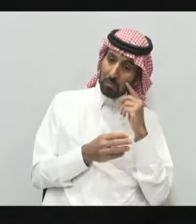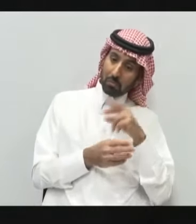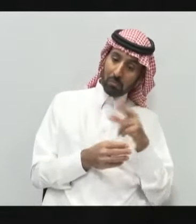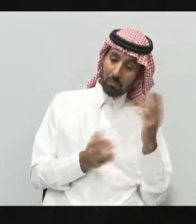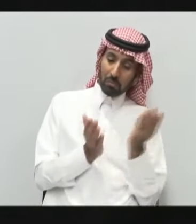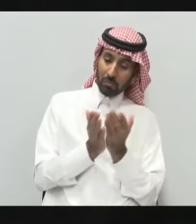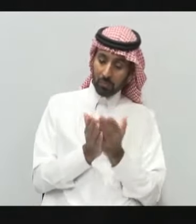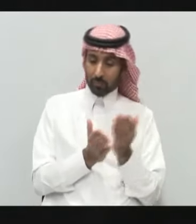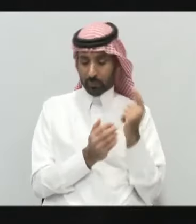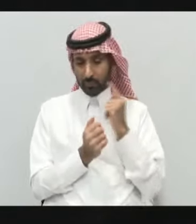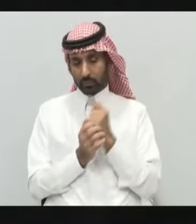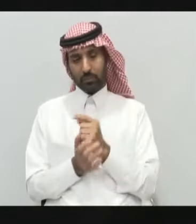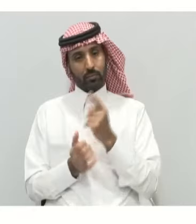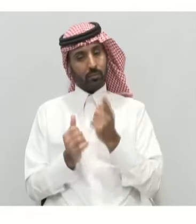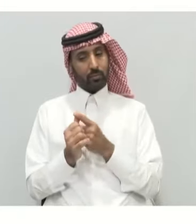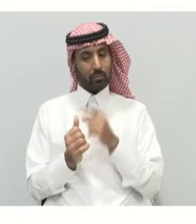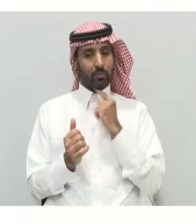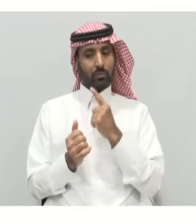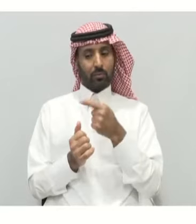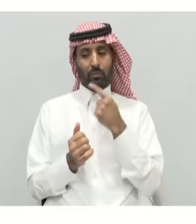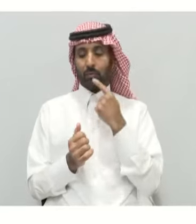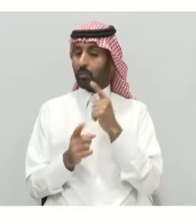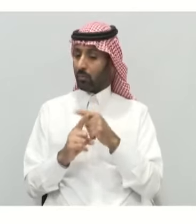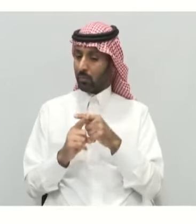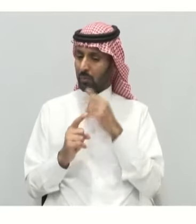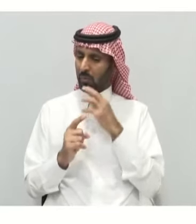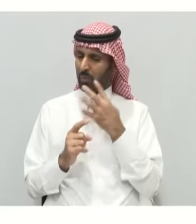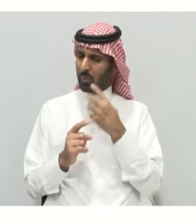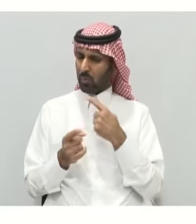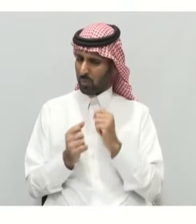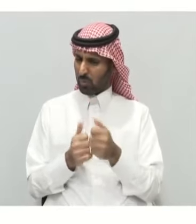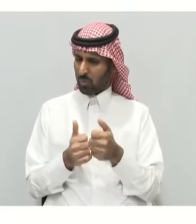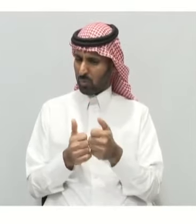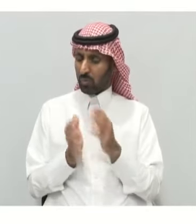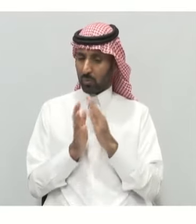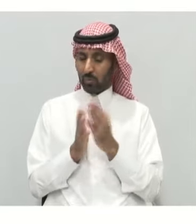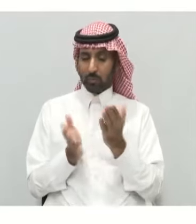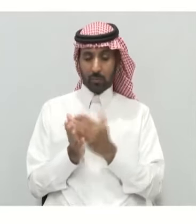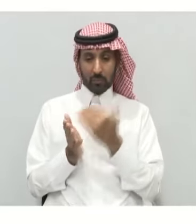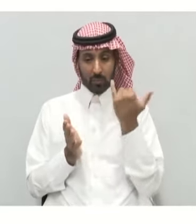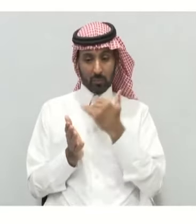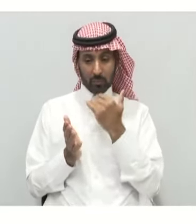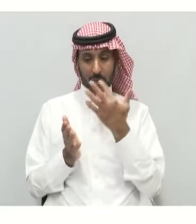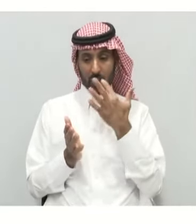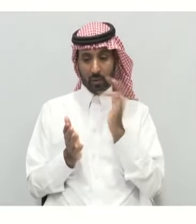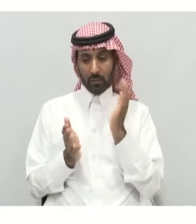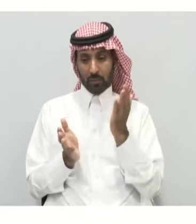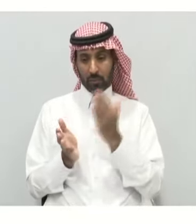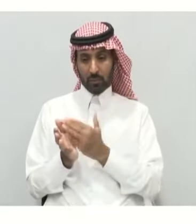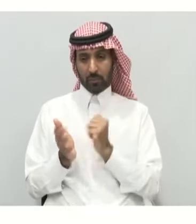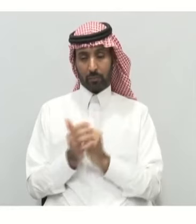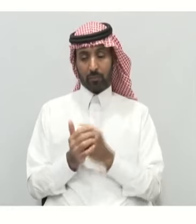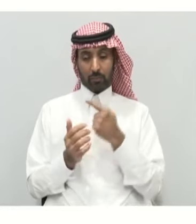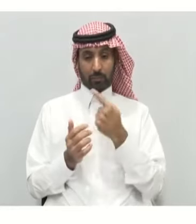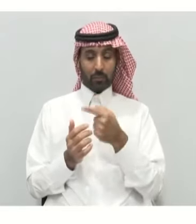school subjects. We said, for example, math is challenging. English is easy.